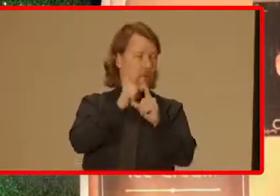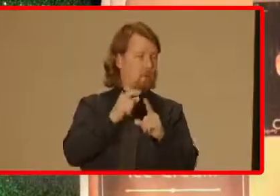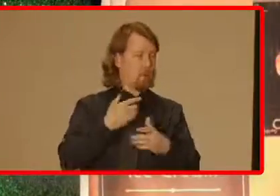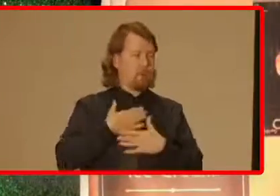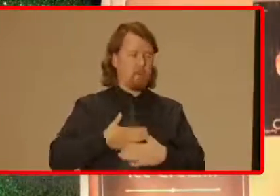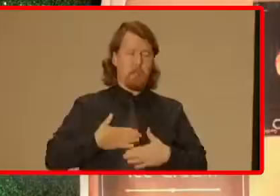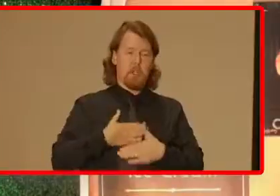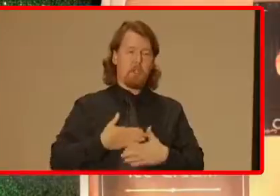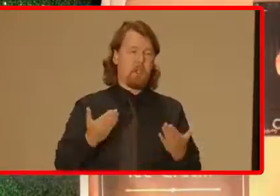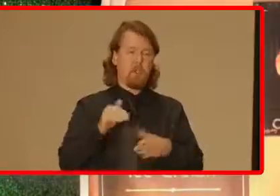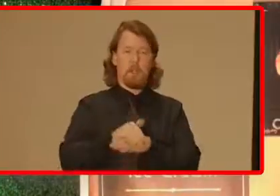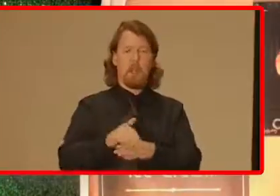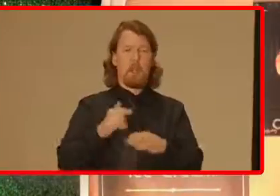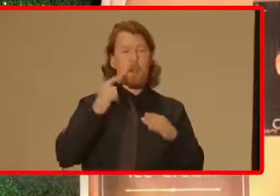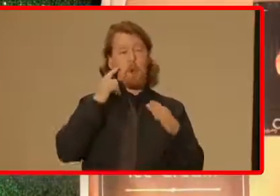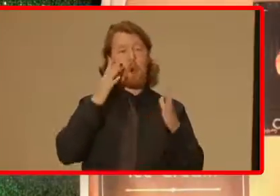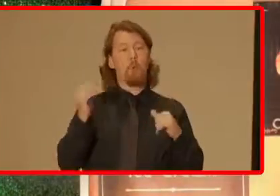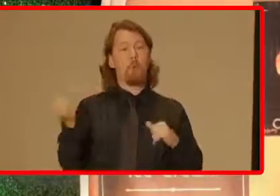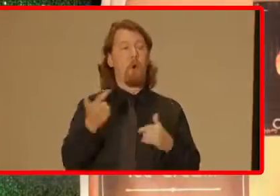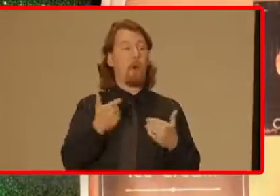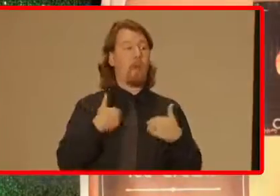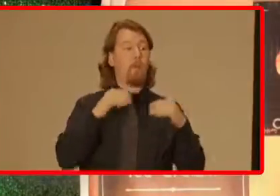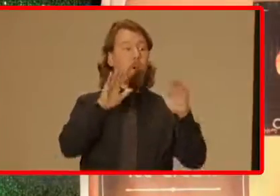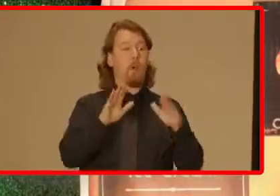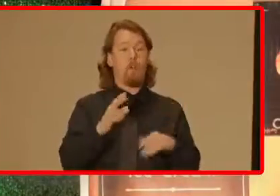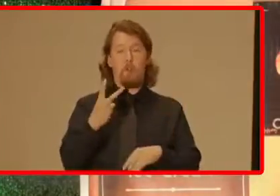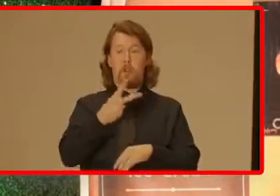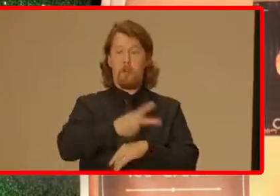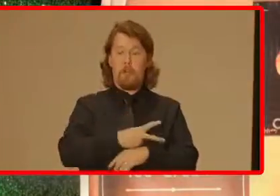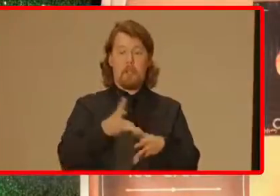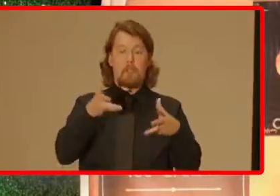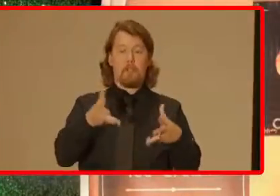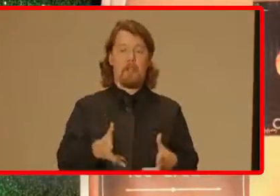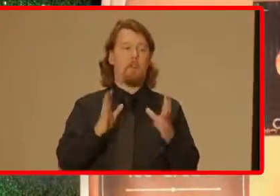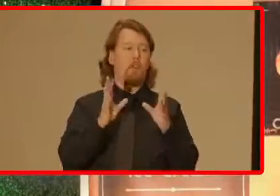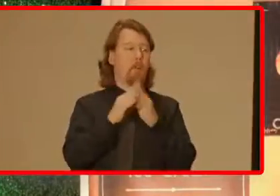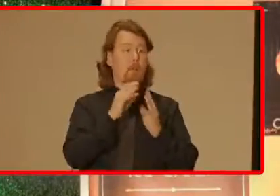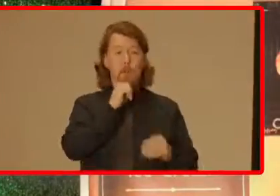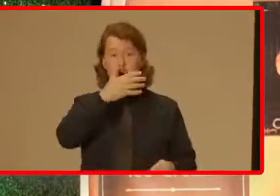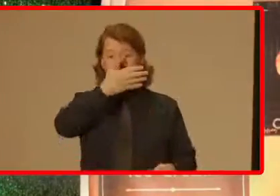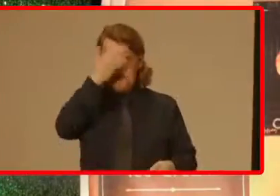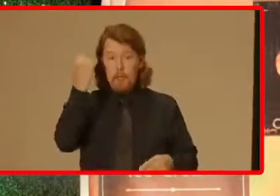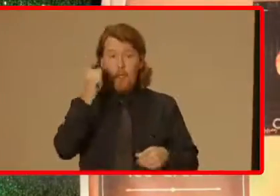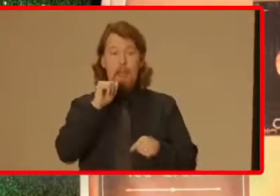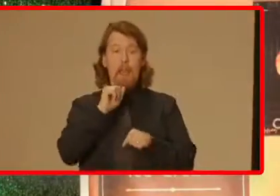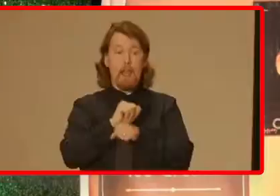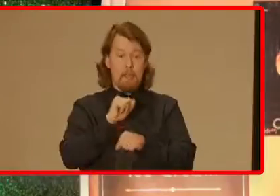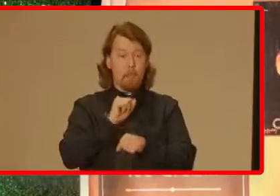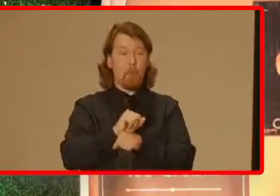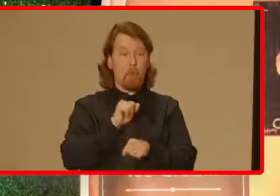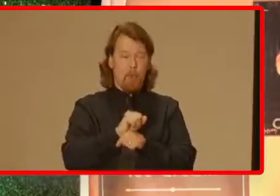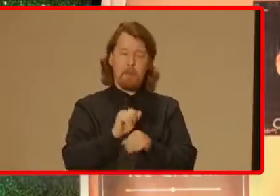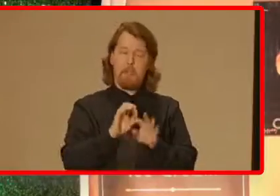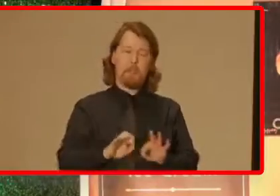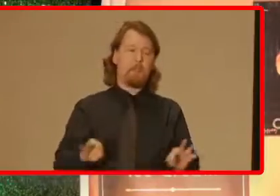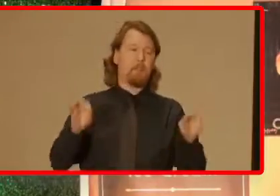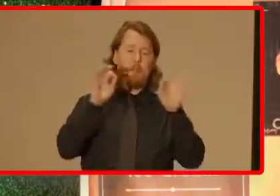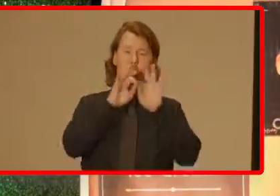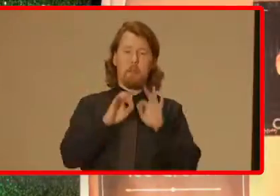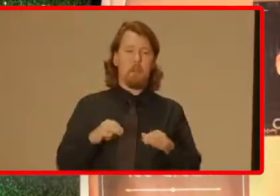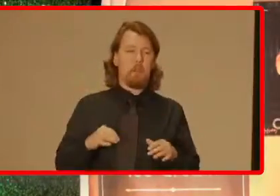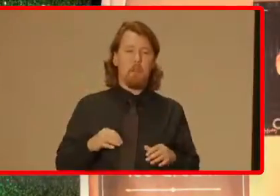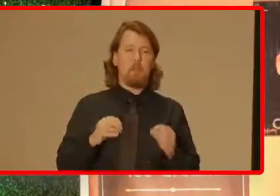have an awesome 2 days left of the conference, and don't forget, employment matters. It's so much more